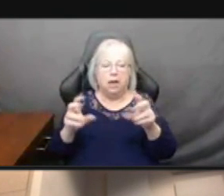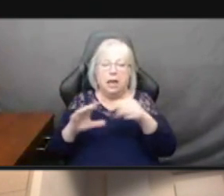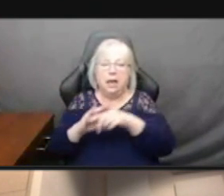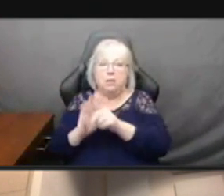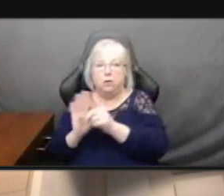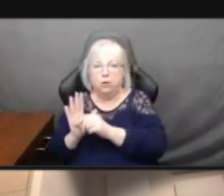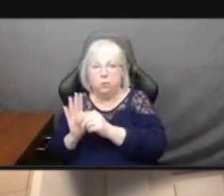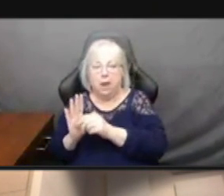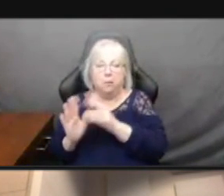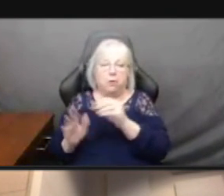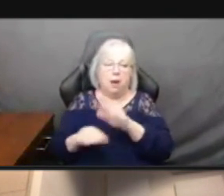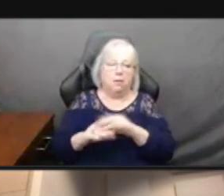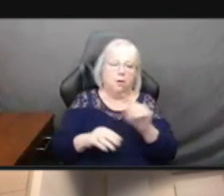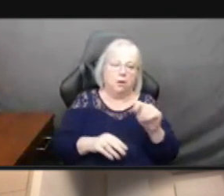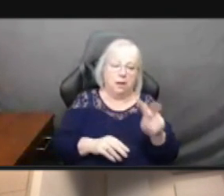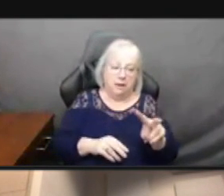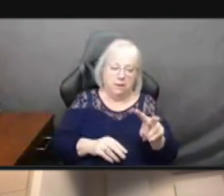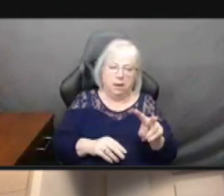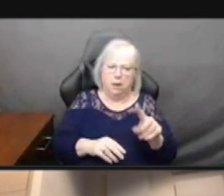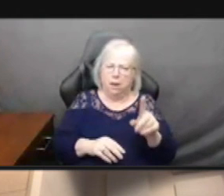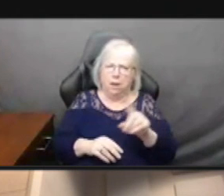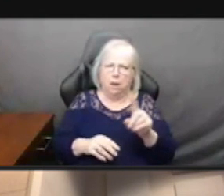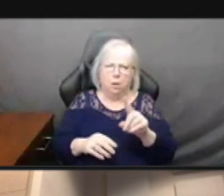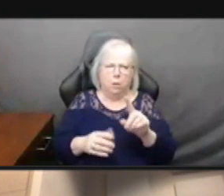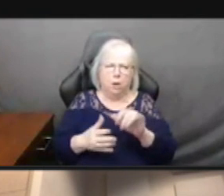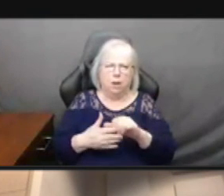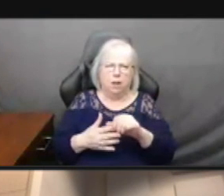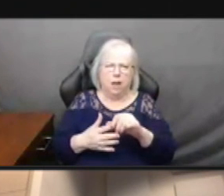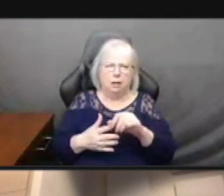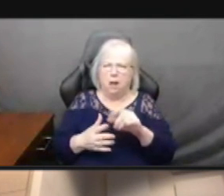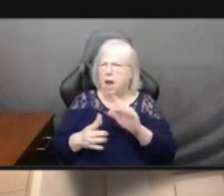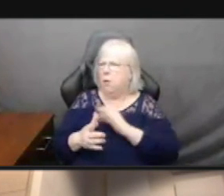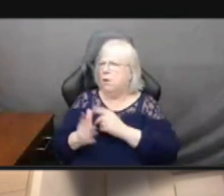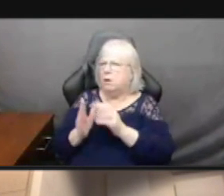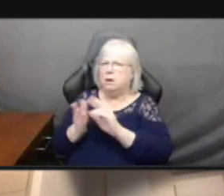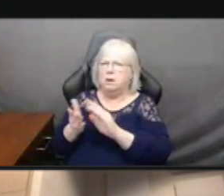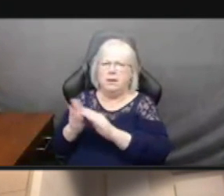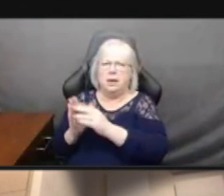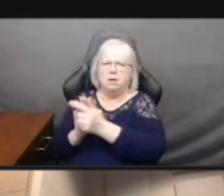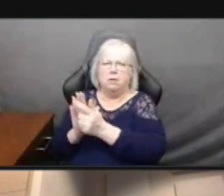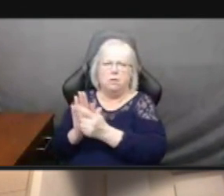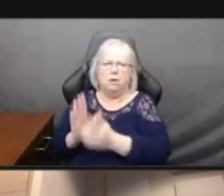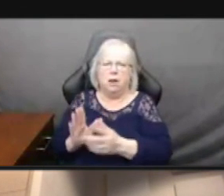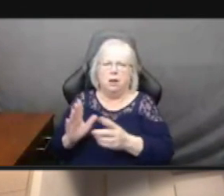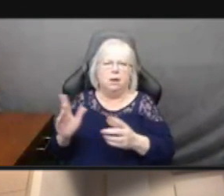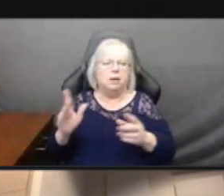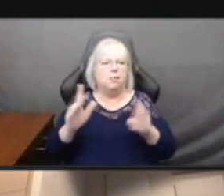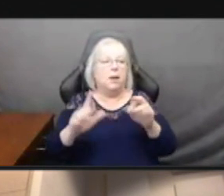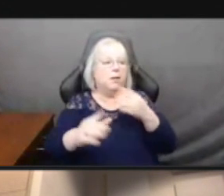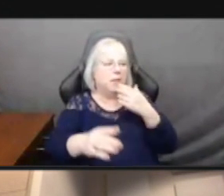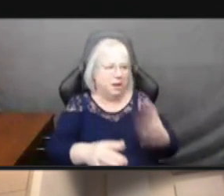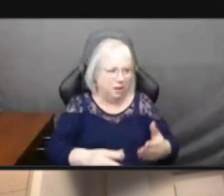on television? Where is that, our attorney, city attorney? Thank you, Reverend Hassan.